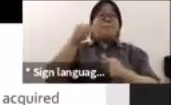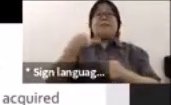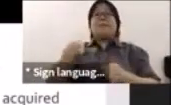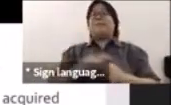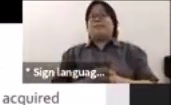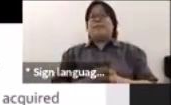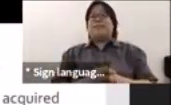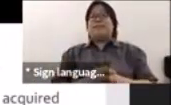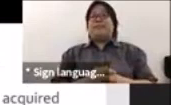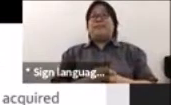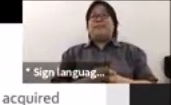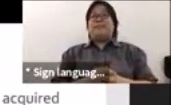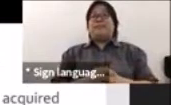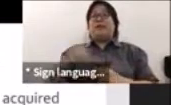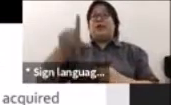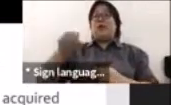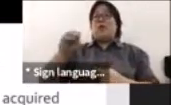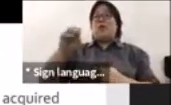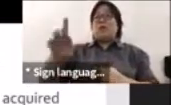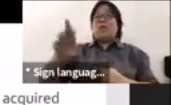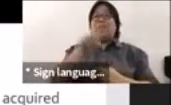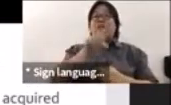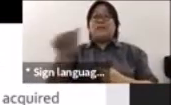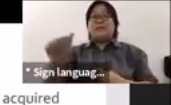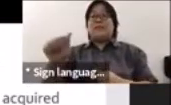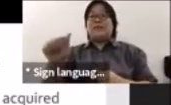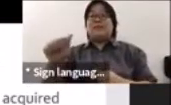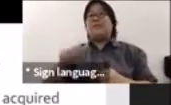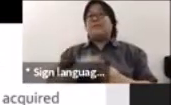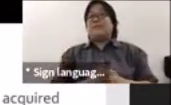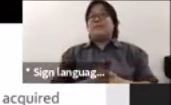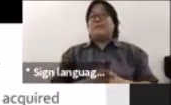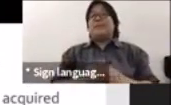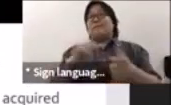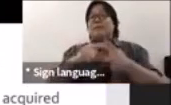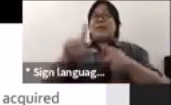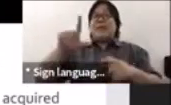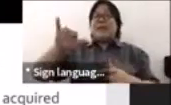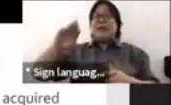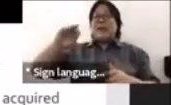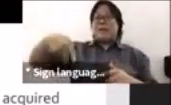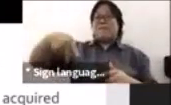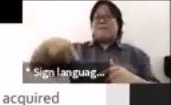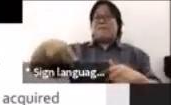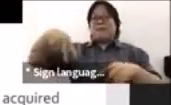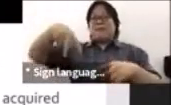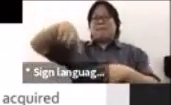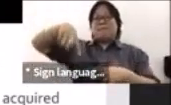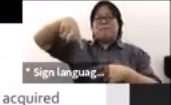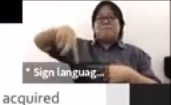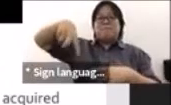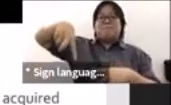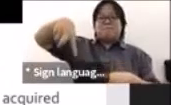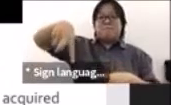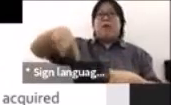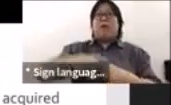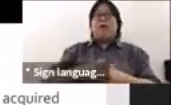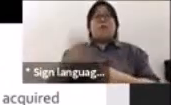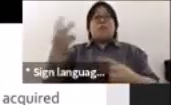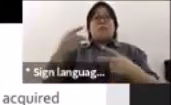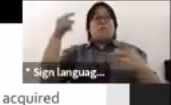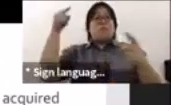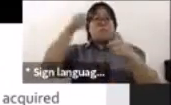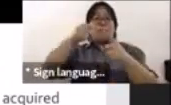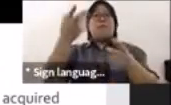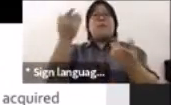etiology of this locomotor disability is the limb amputation. So I've considered here the lower limb amputation. Two main reasons which causes